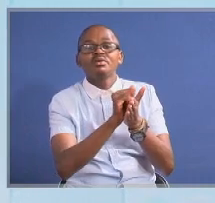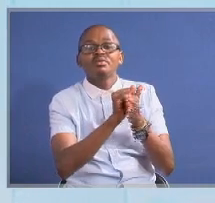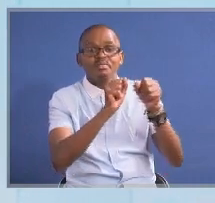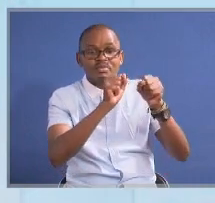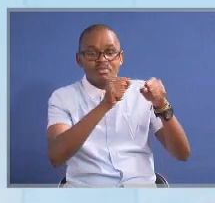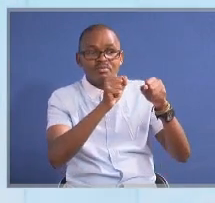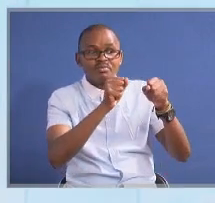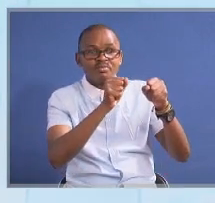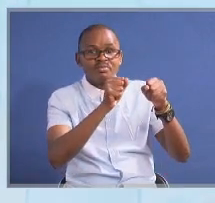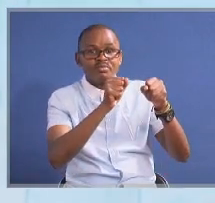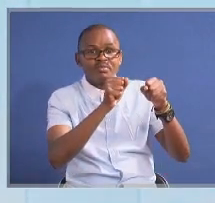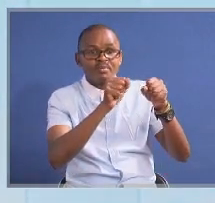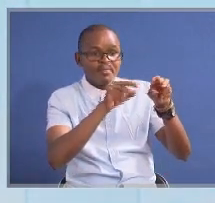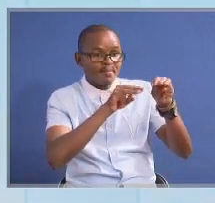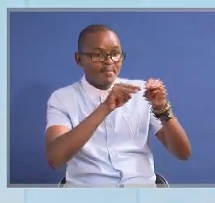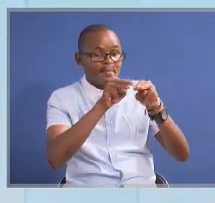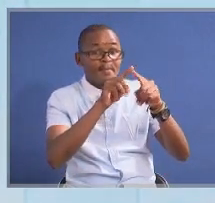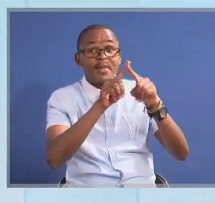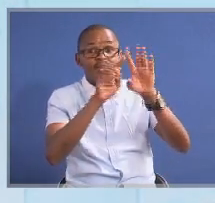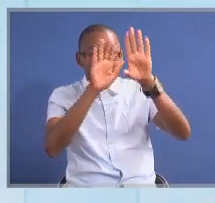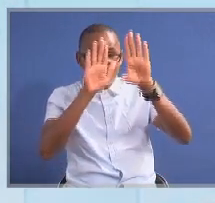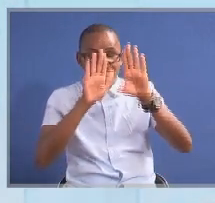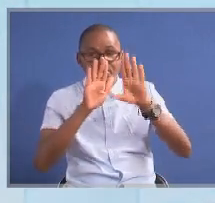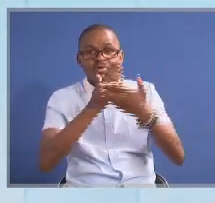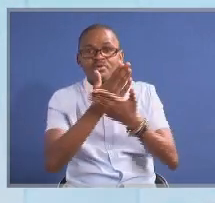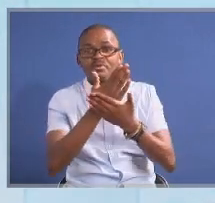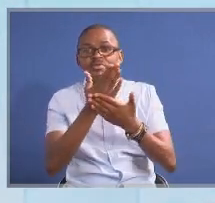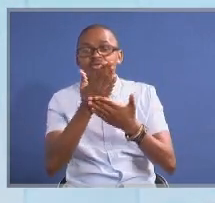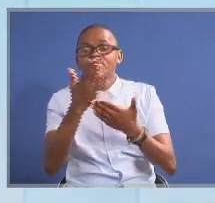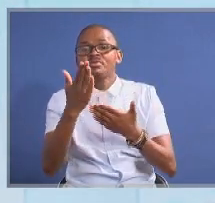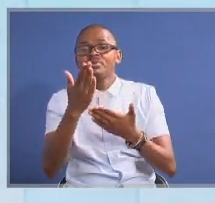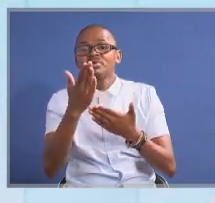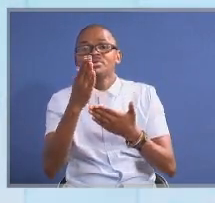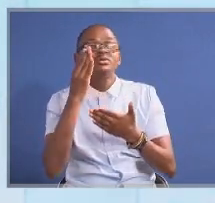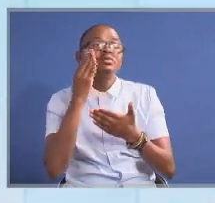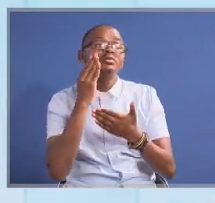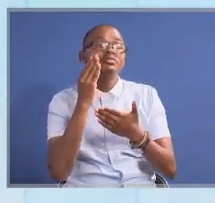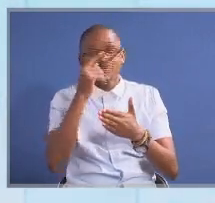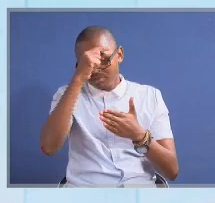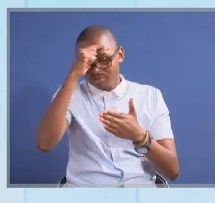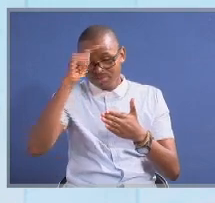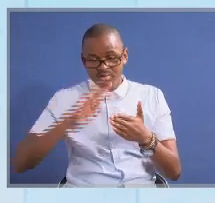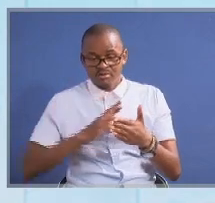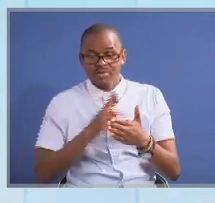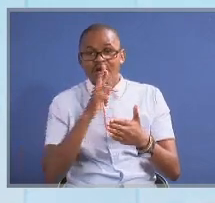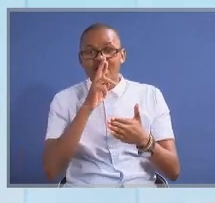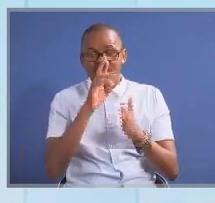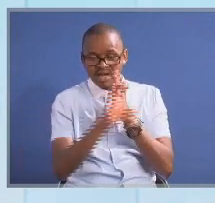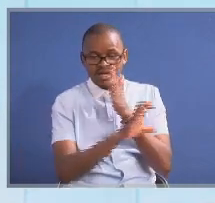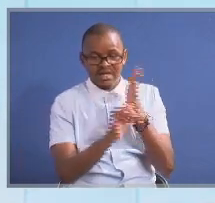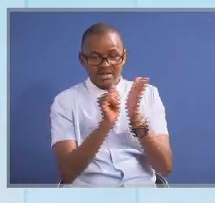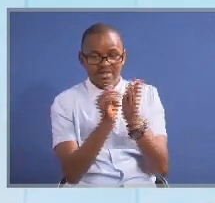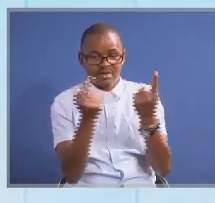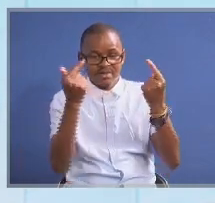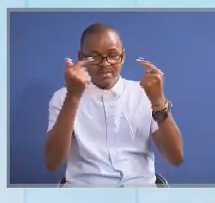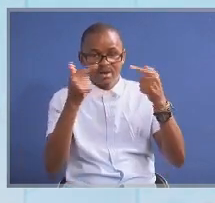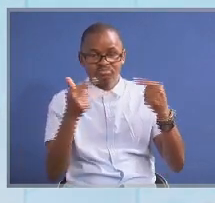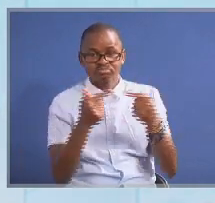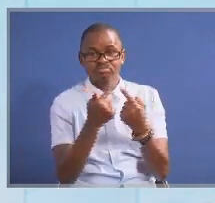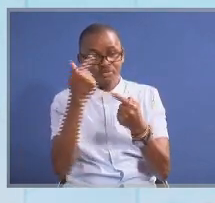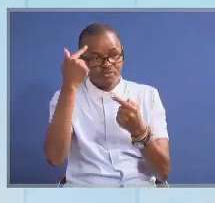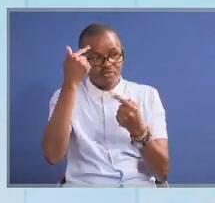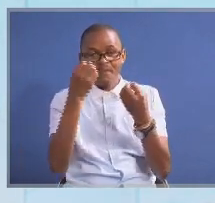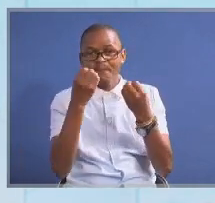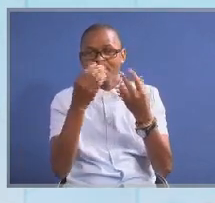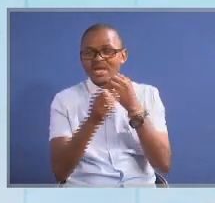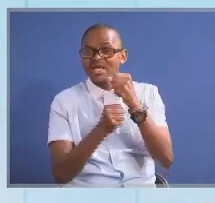can you know, manage it well. But the important thing, learning from our experiences, mm-hmm. because we are a country that have only come out of conflict for